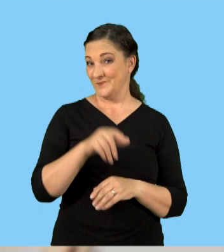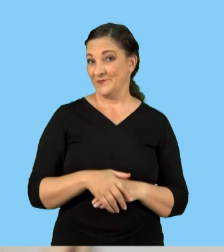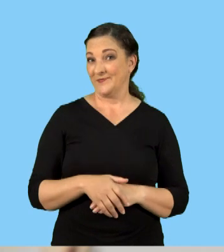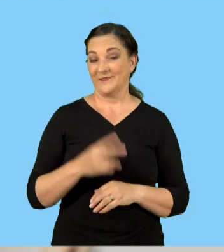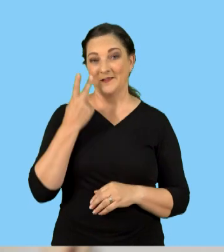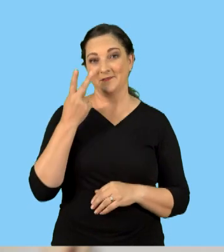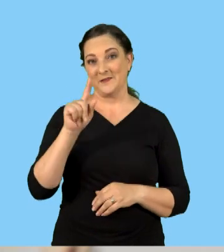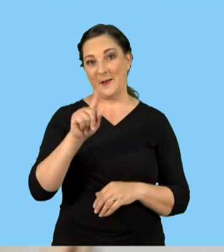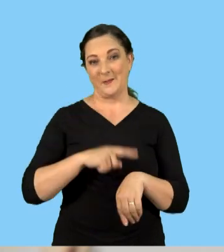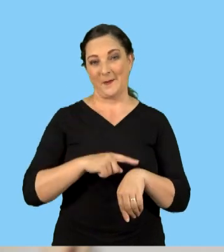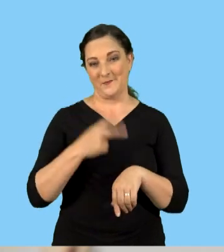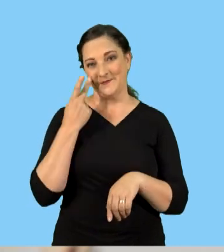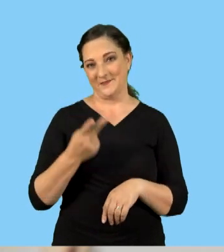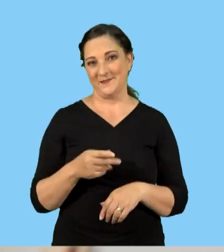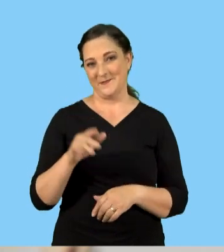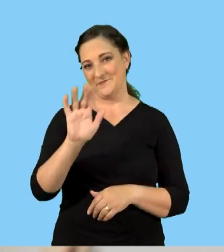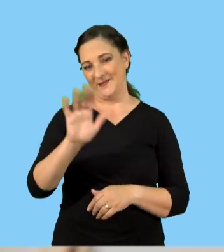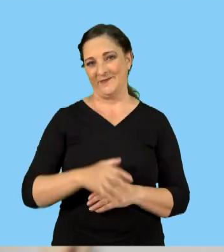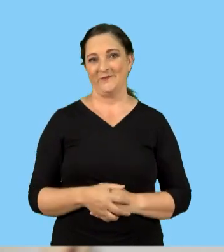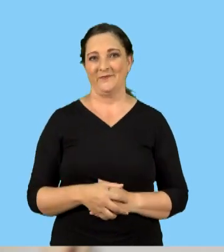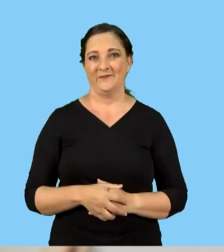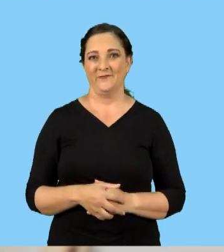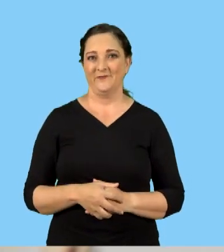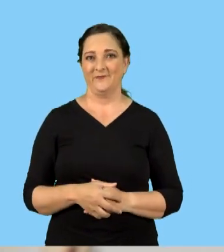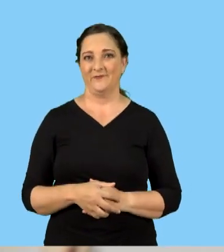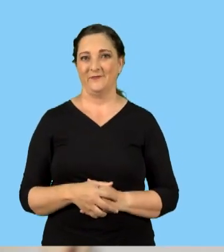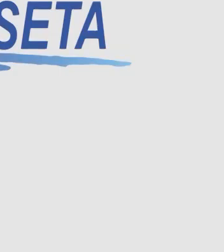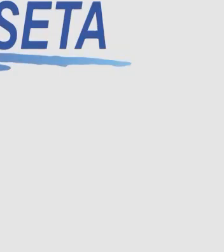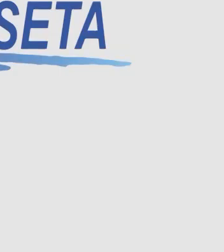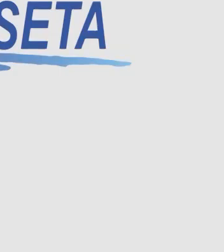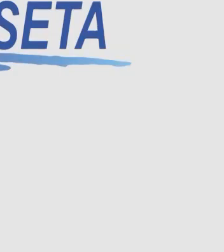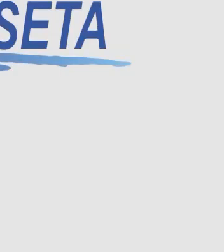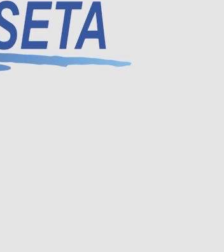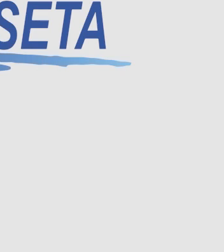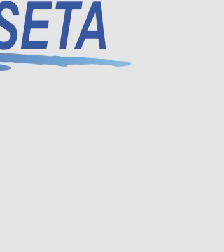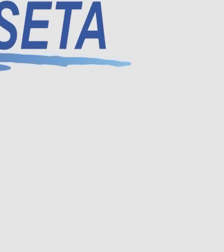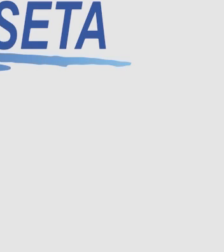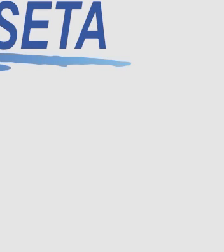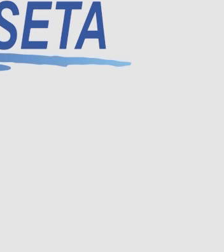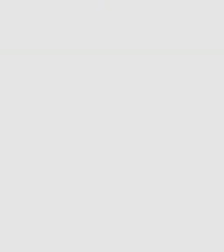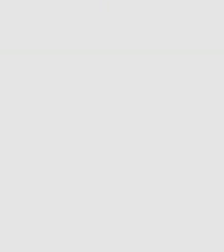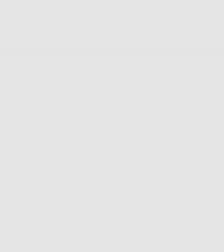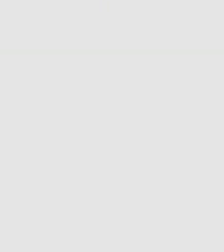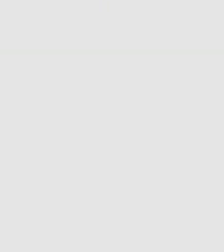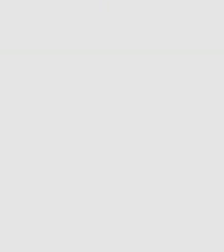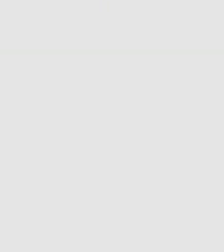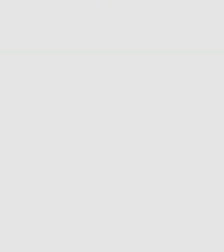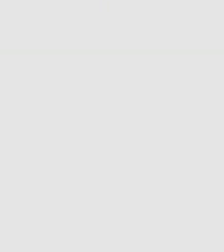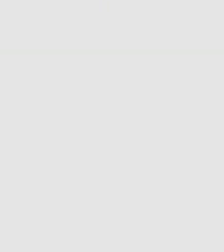hope you had fun as well. We'll see you next time. Goodbye.